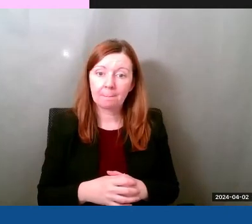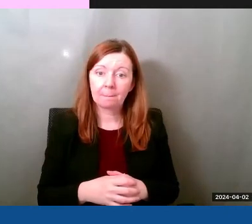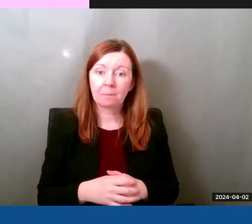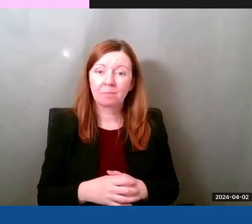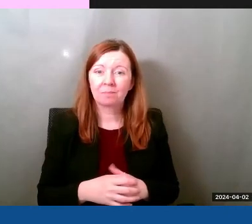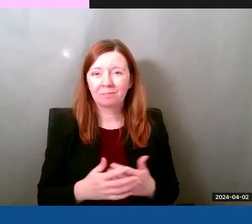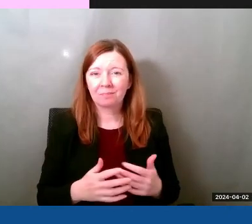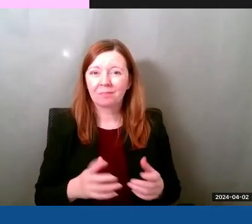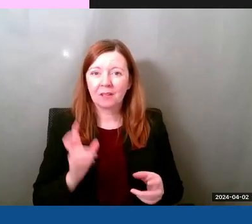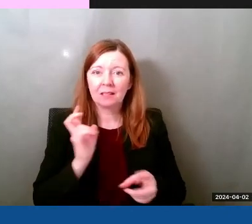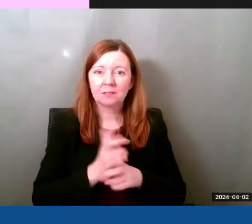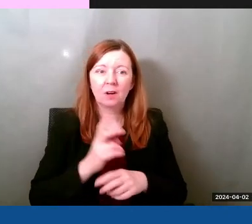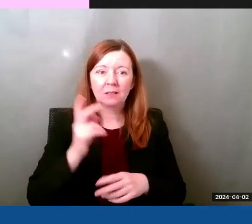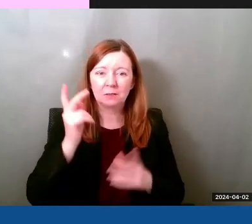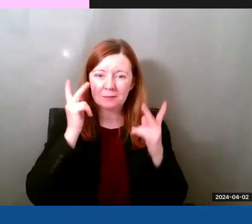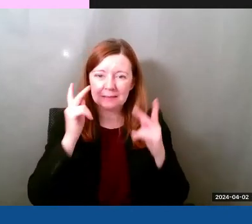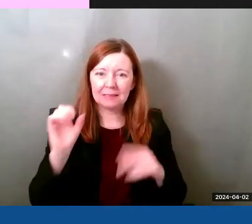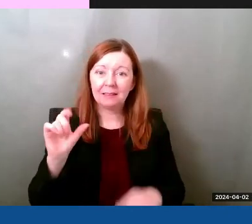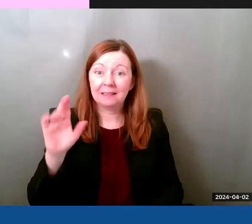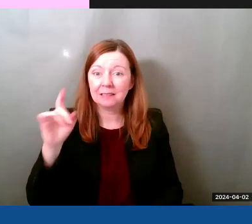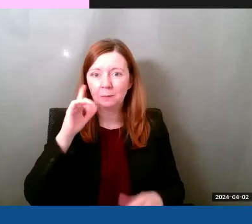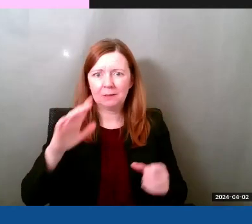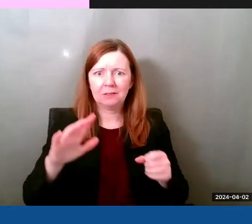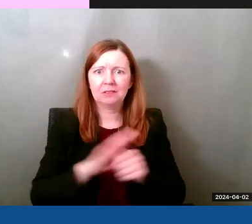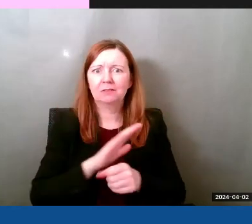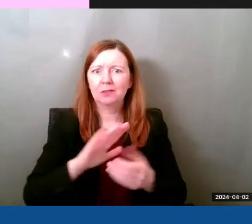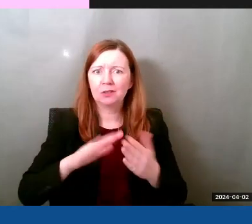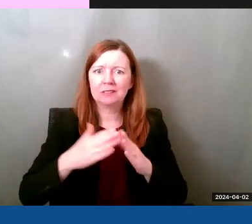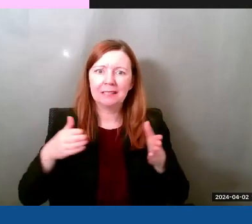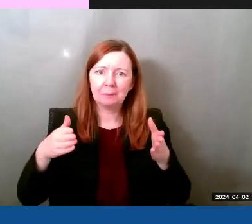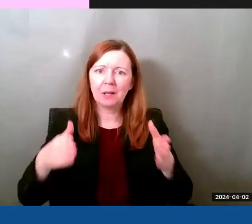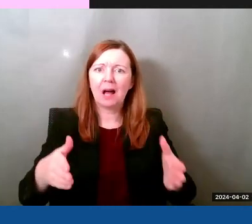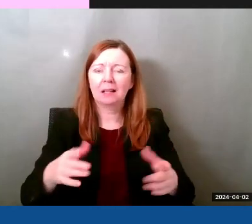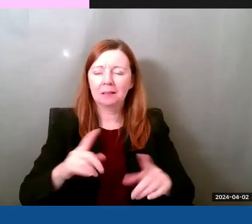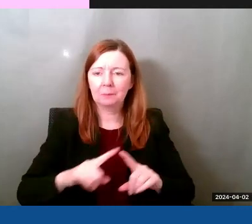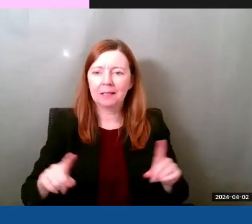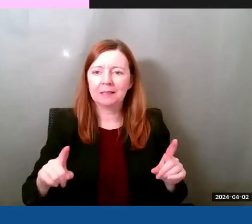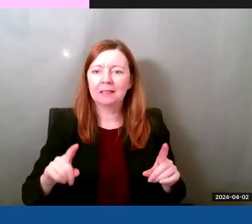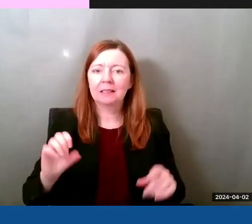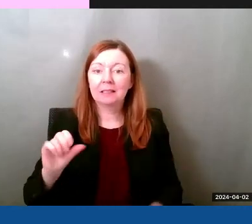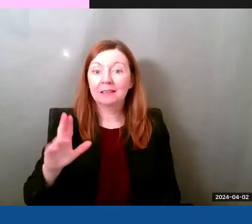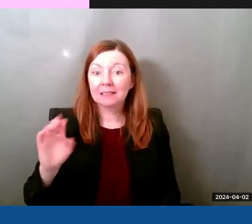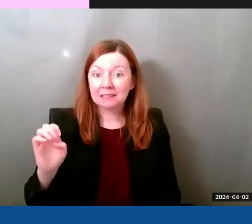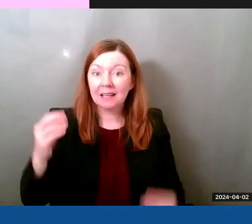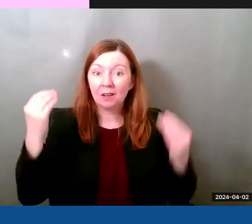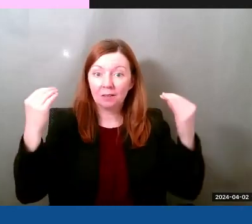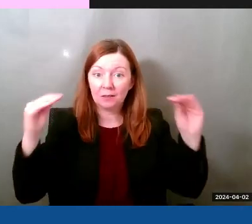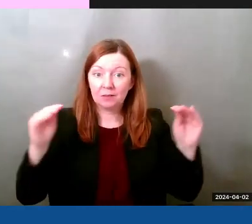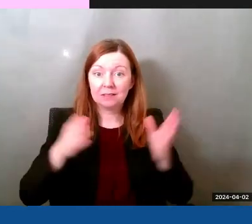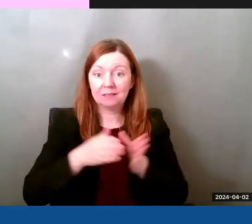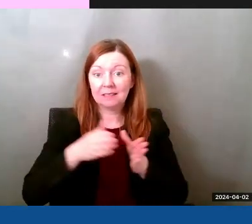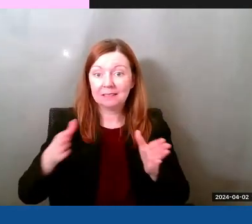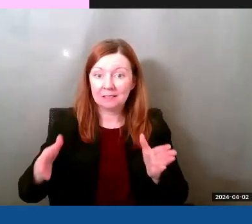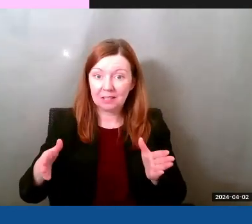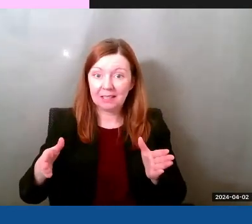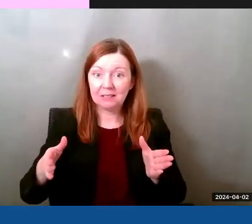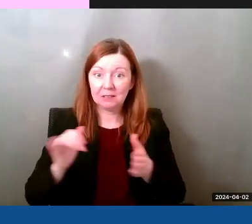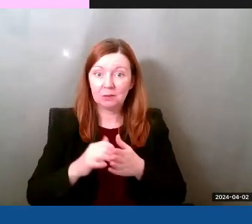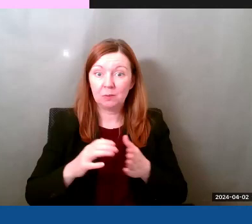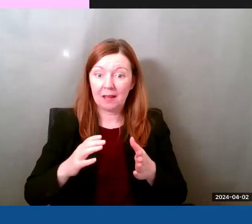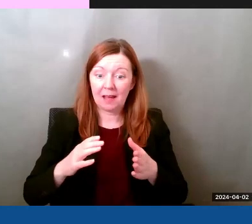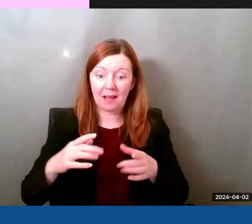scale, it's a little hard to tell the scale because this is a full city block and it's a little tough to read, but the scale of the retail adjacent to the corridor